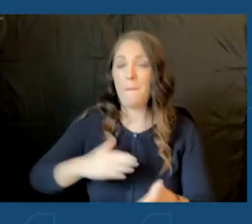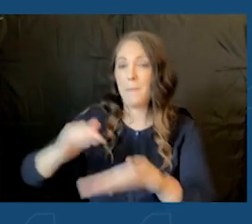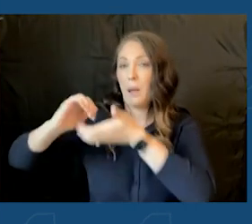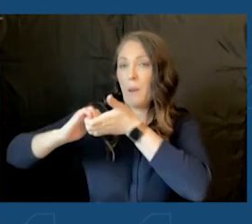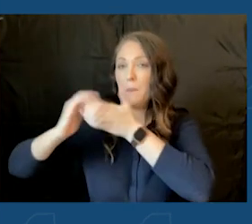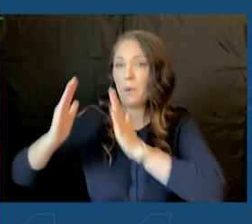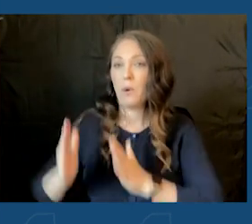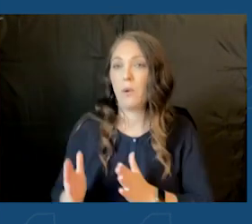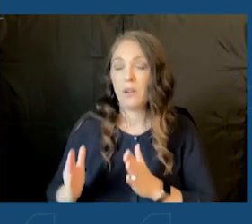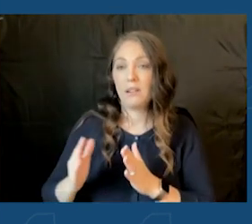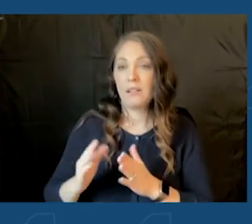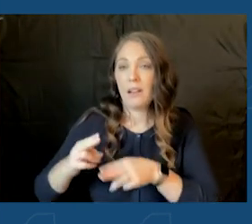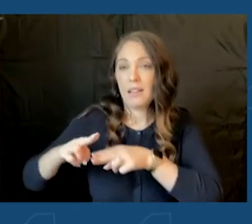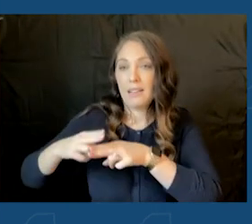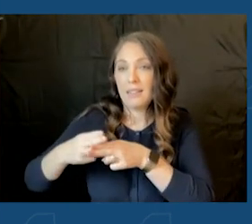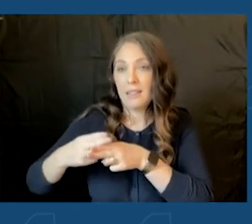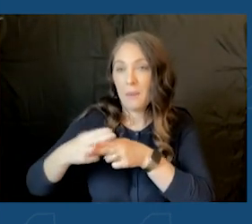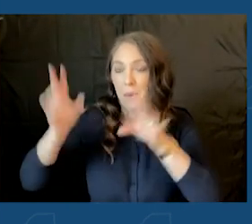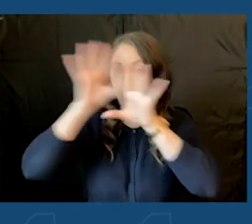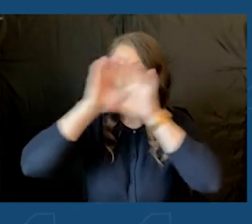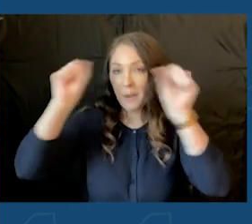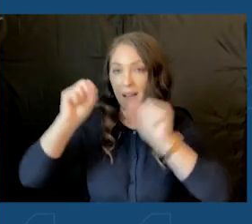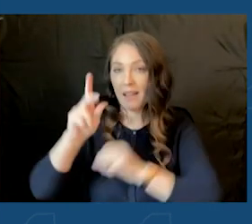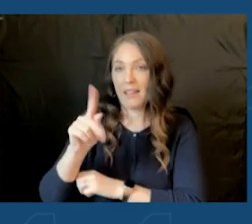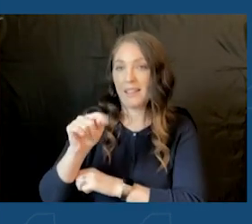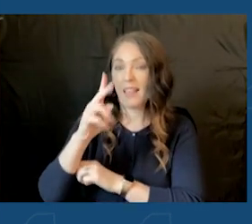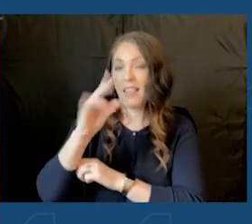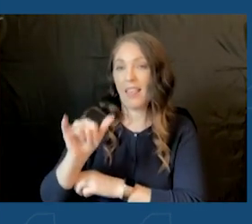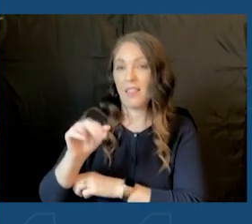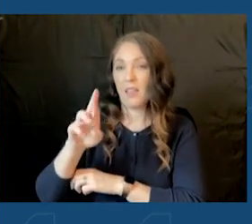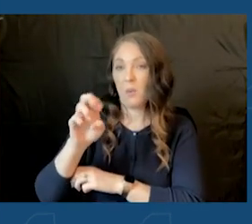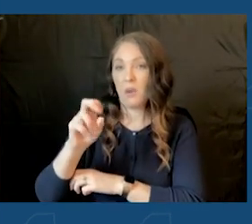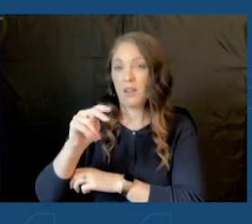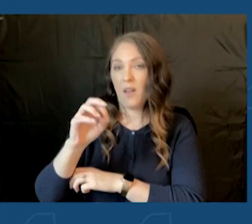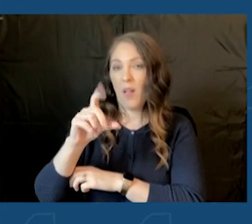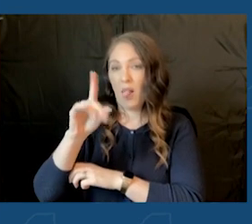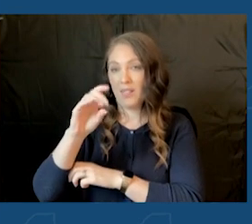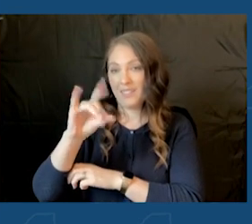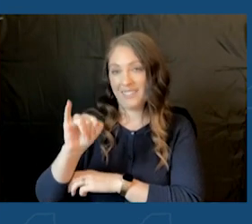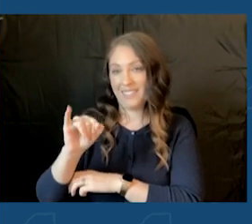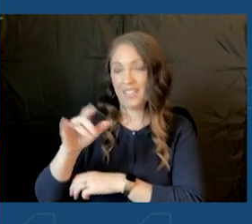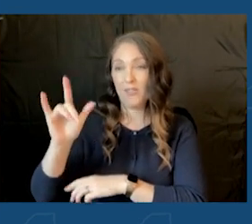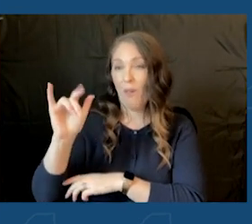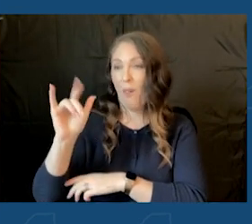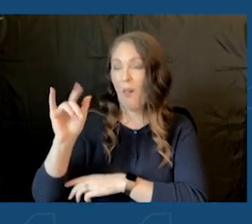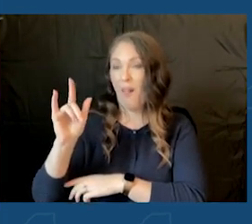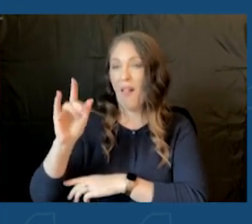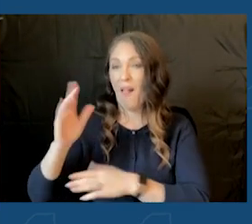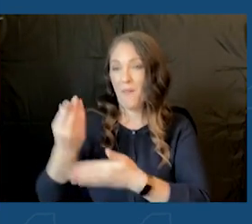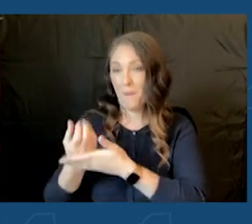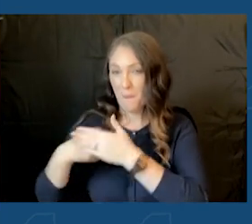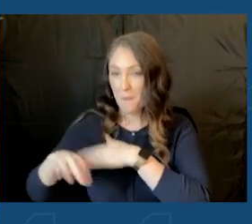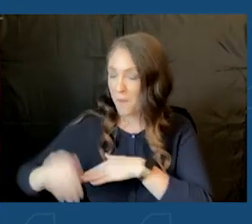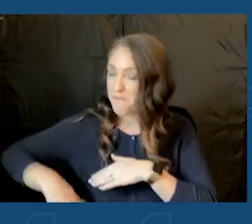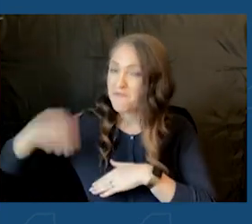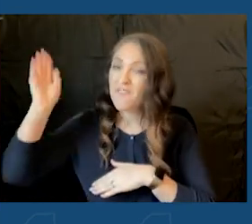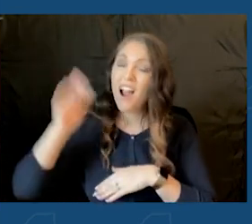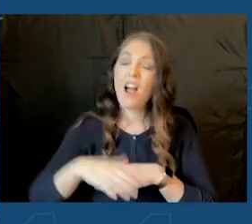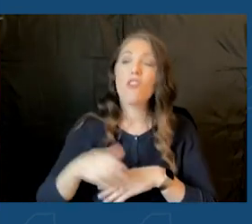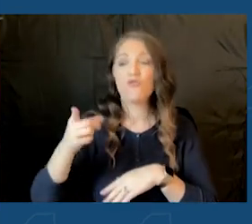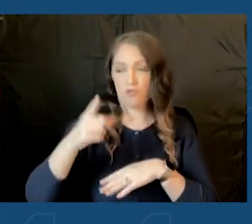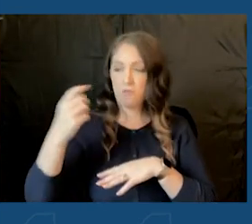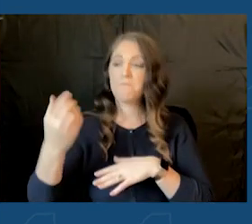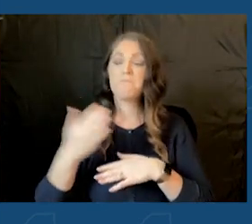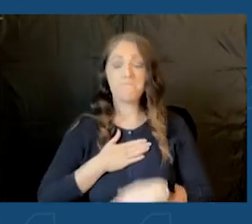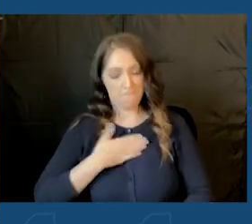Railroad President Kathy Rinaldi, a Long Island native who stepped in when we needed a new